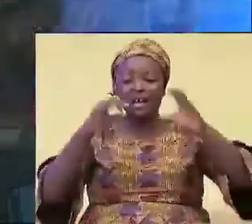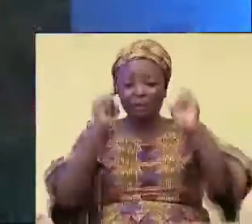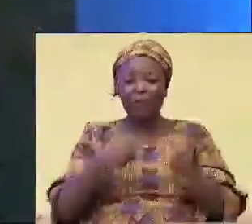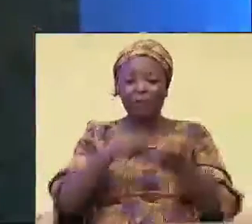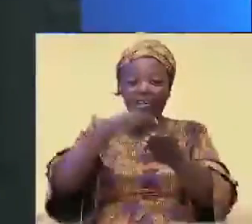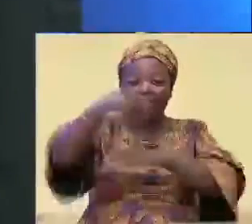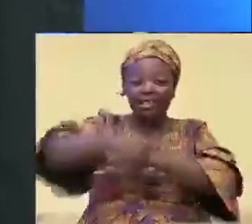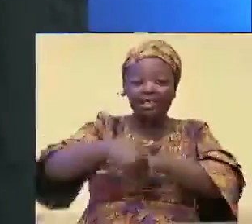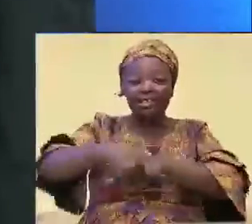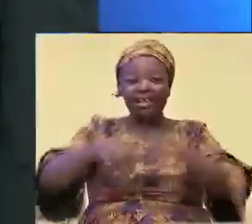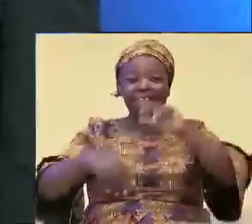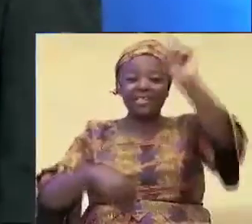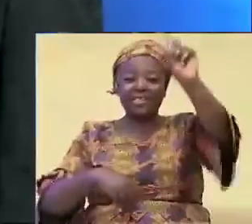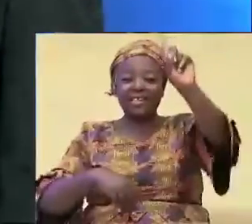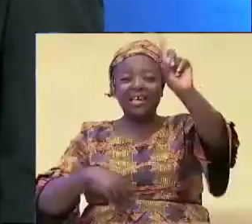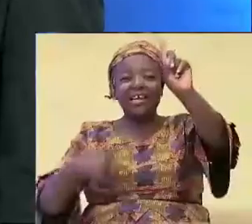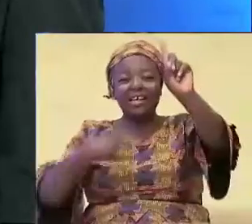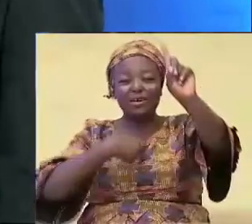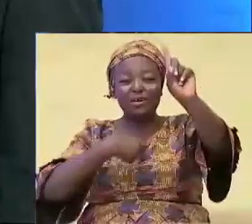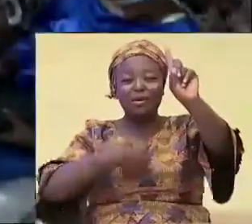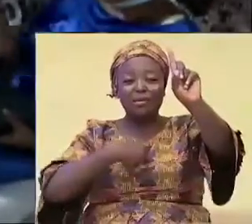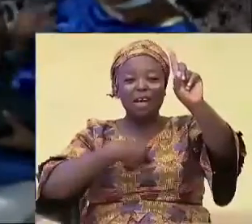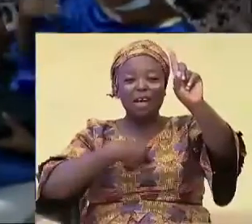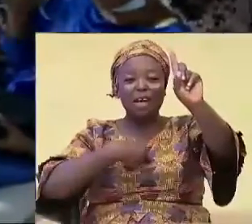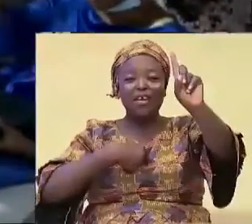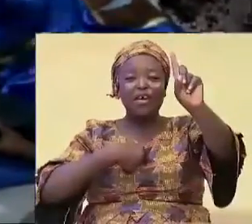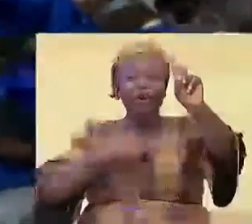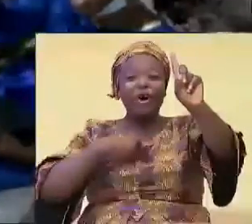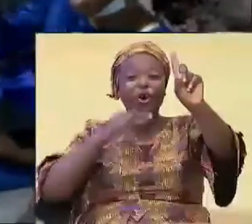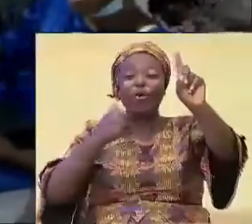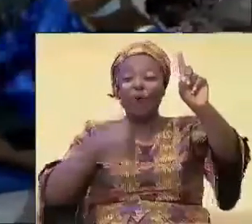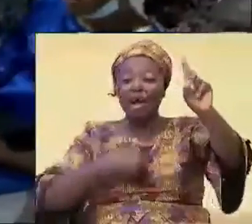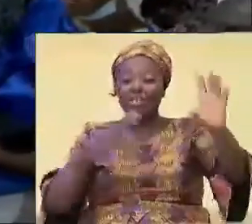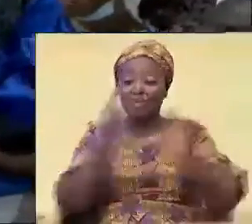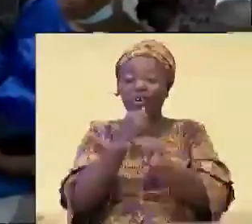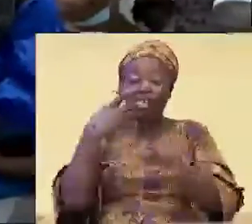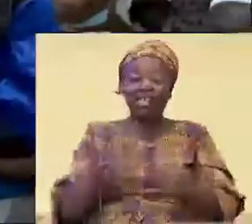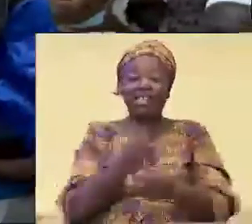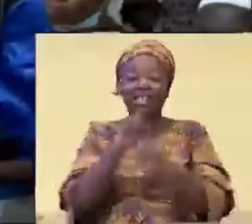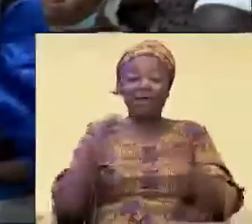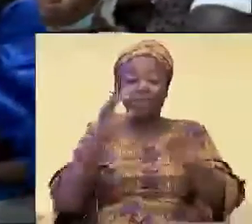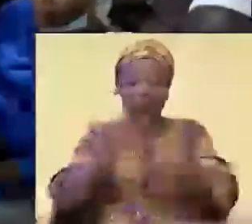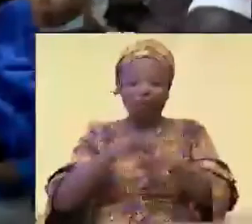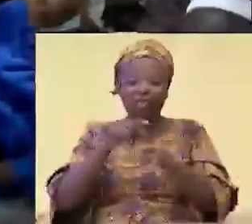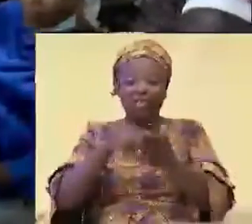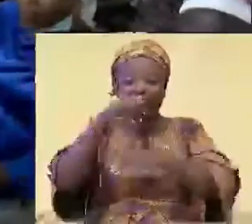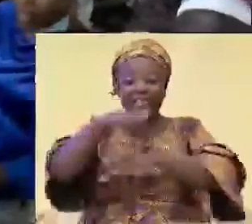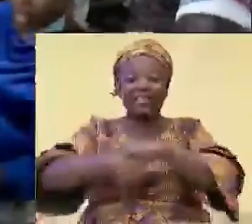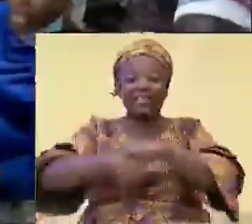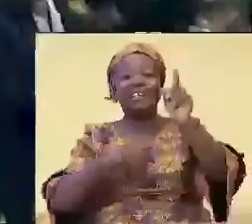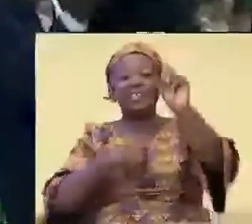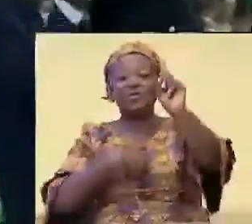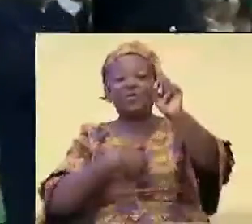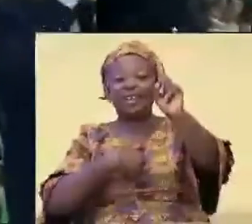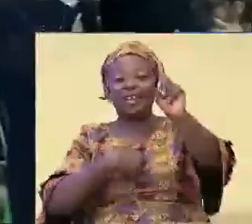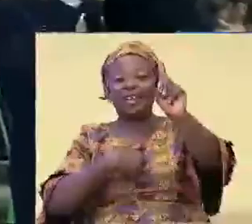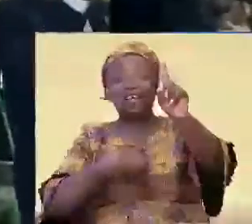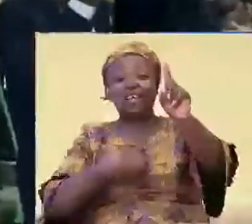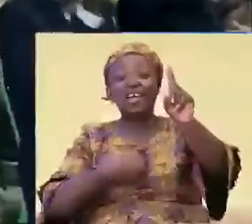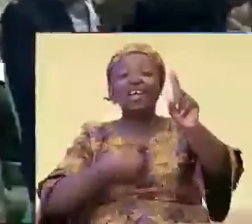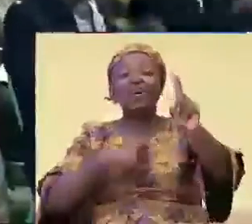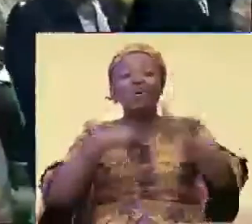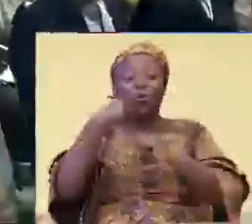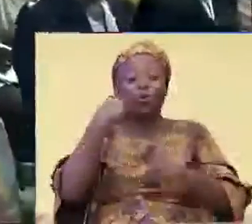the healing virtue tonight? I am. Who has got the saving touch tonight? I am. Who